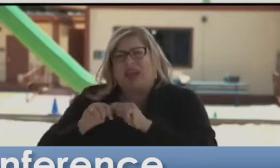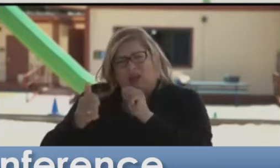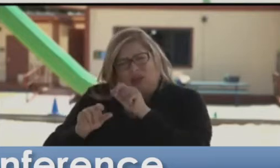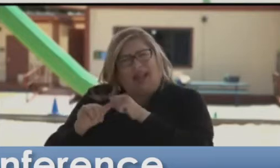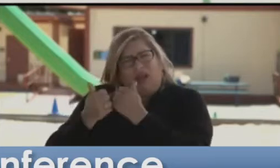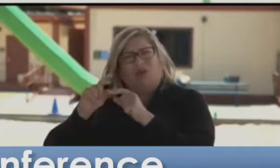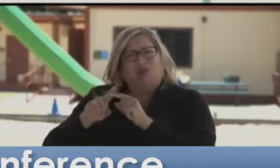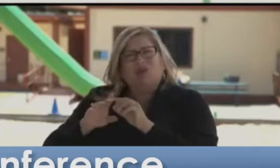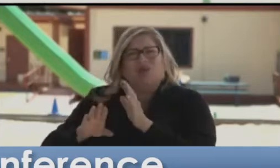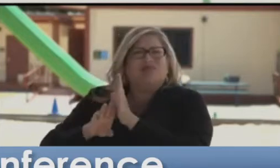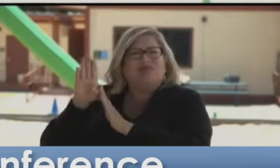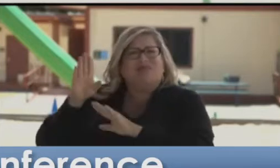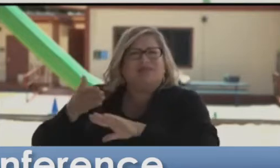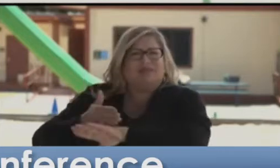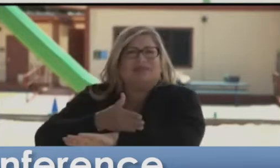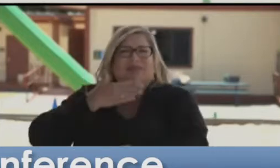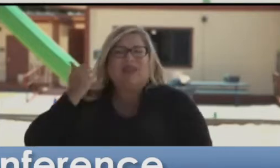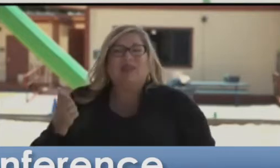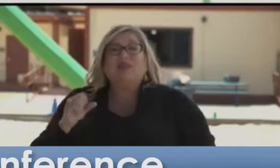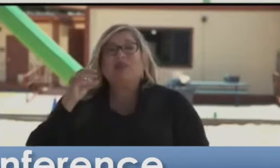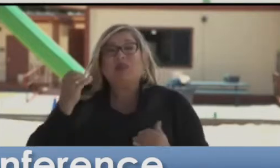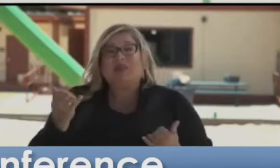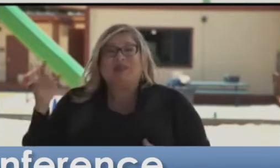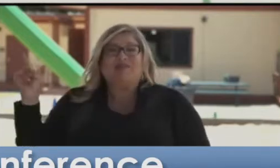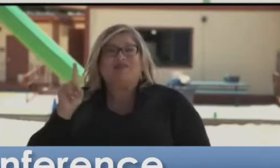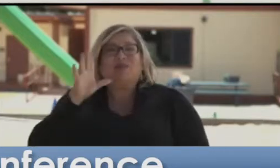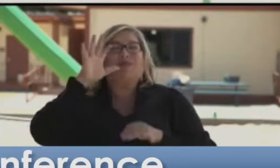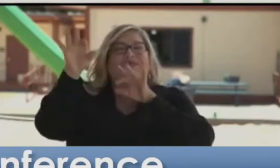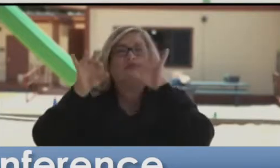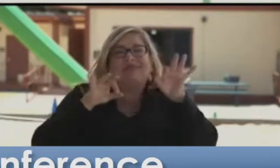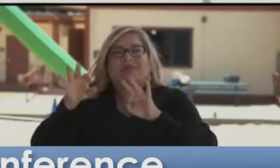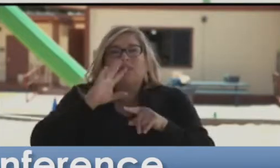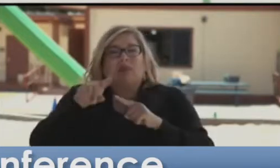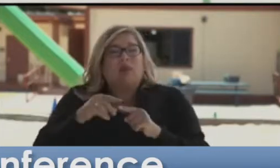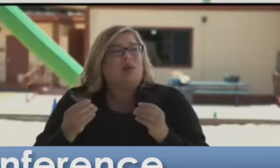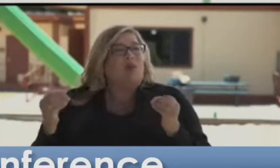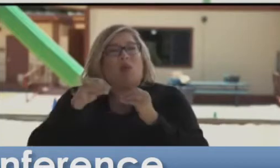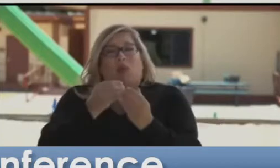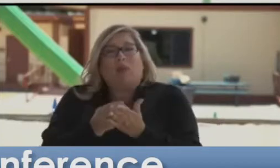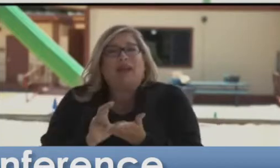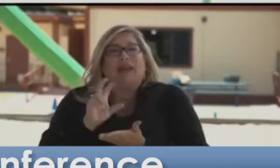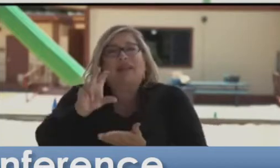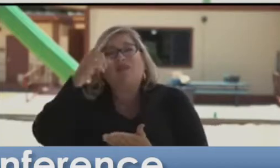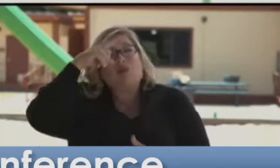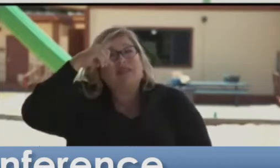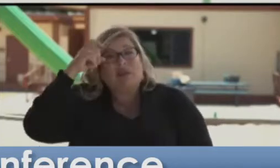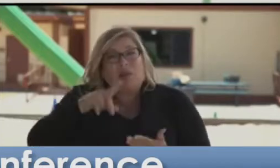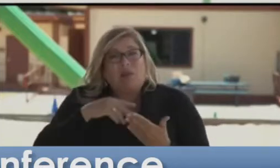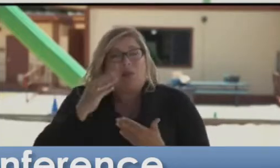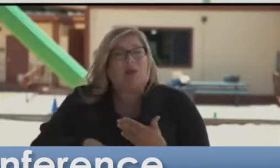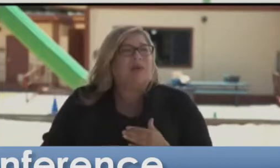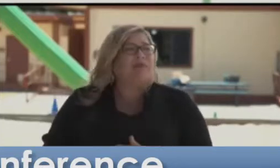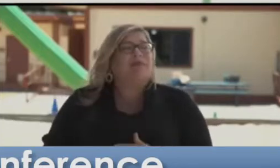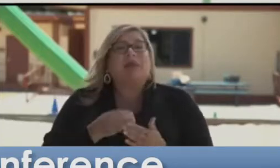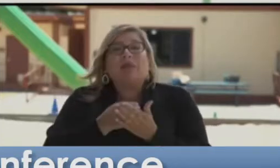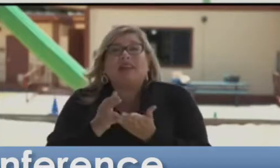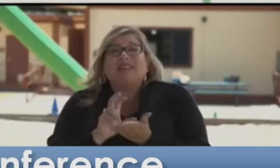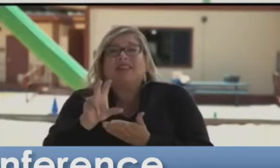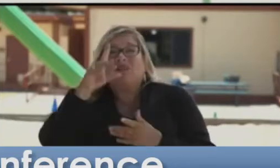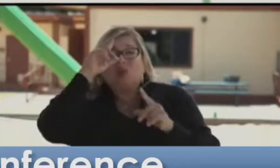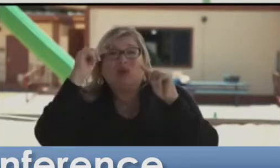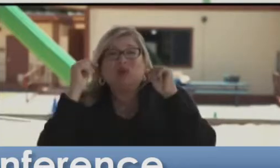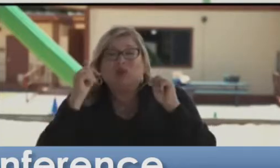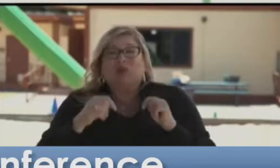going forward. And so everything that you'll hear about more dollars for summer programs, for tutoring, for professional development